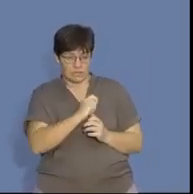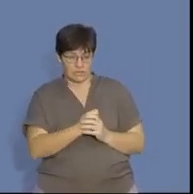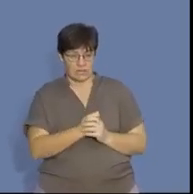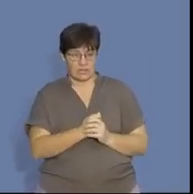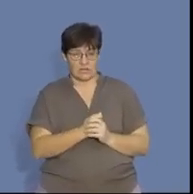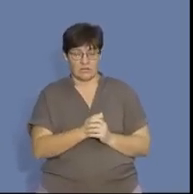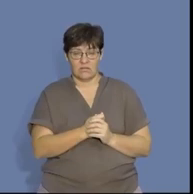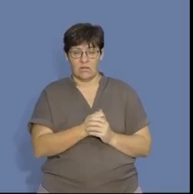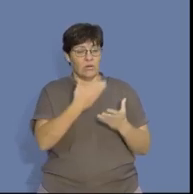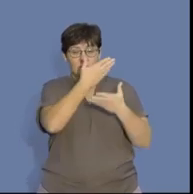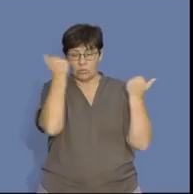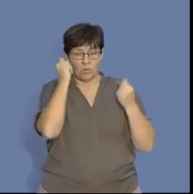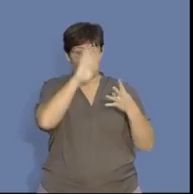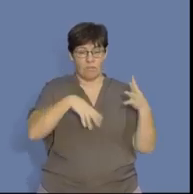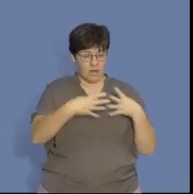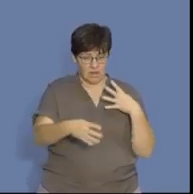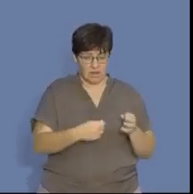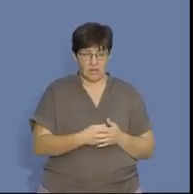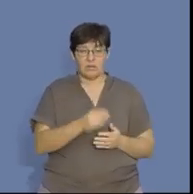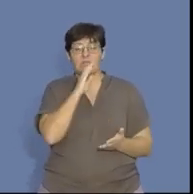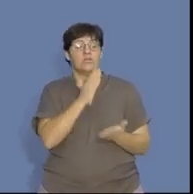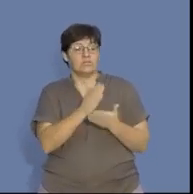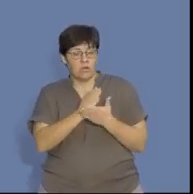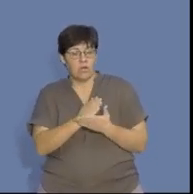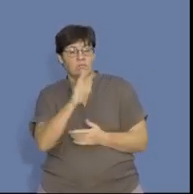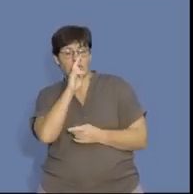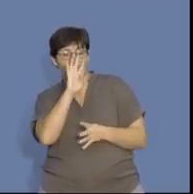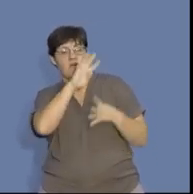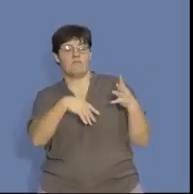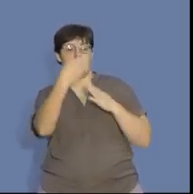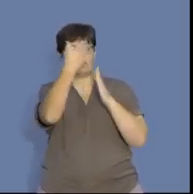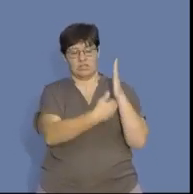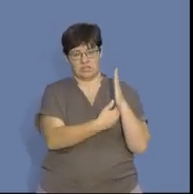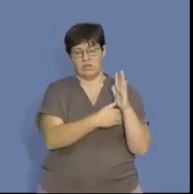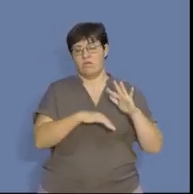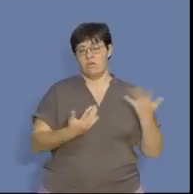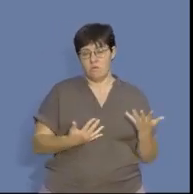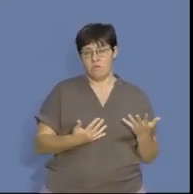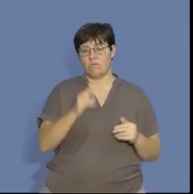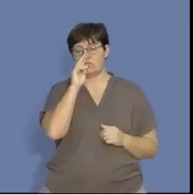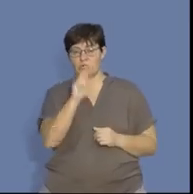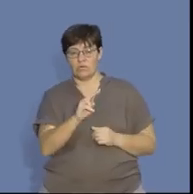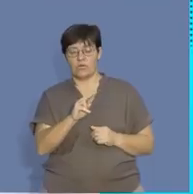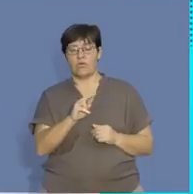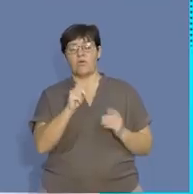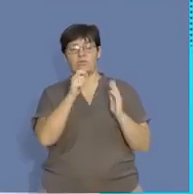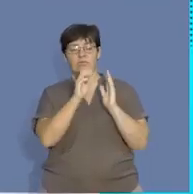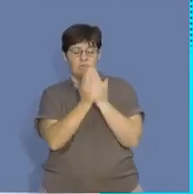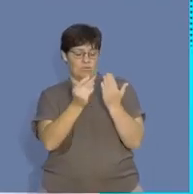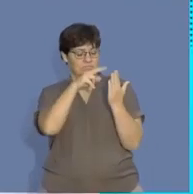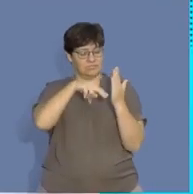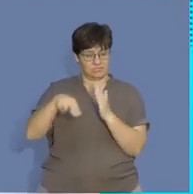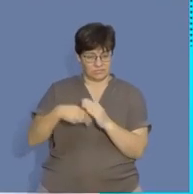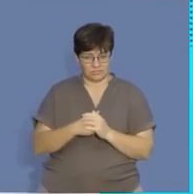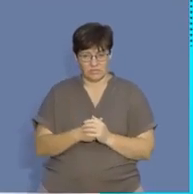being used, if you don't know your formulas, make sure you're looking at a formula sheet or you're looking at your